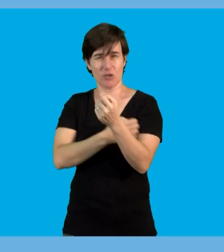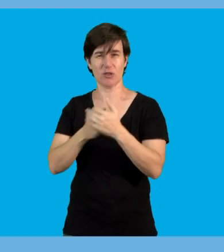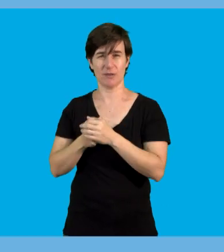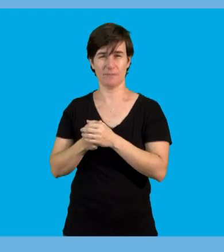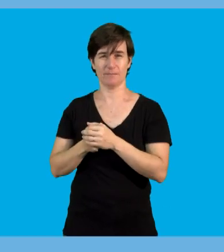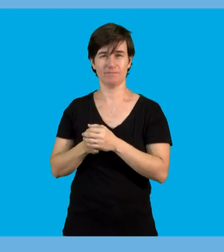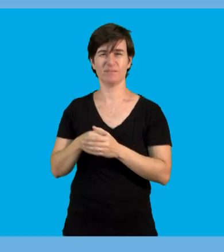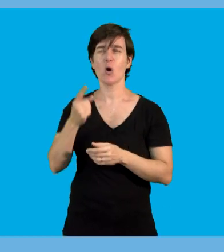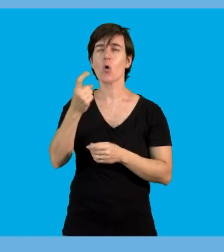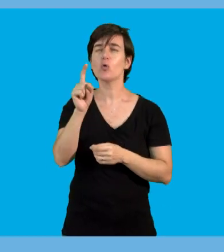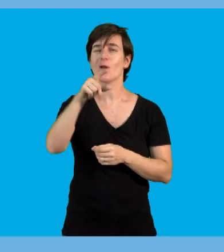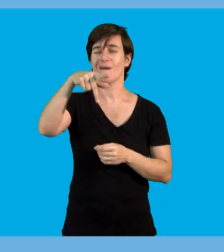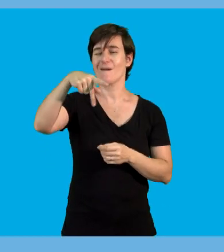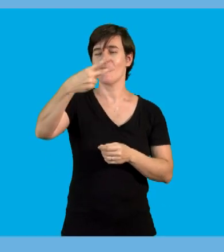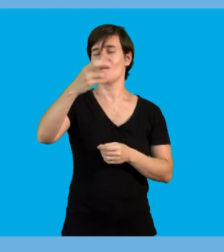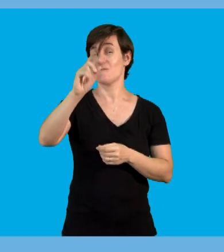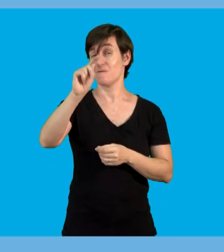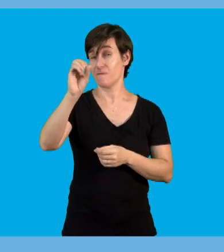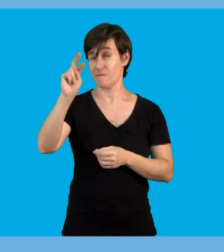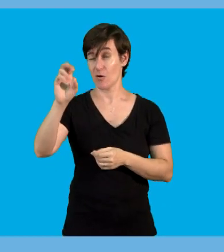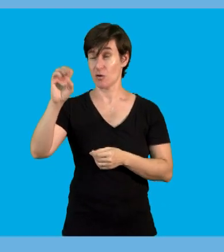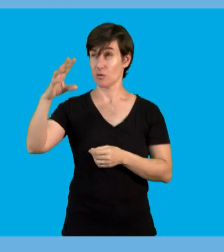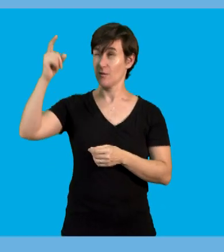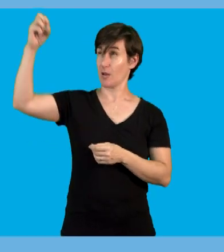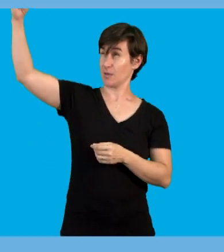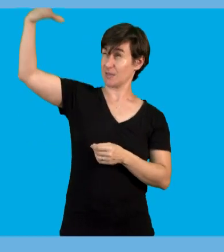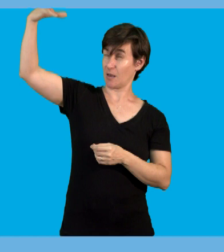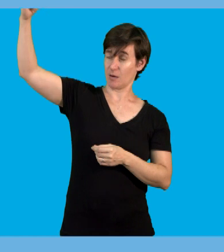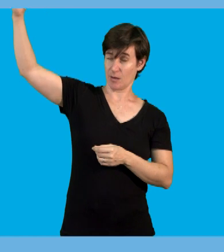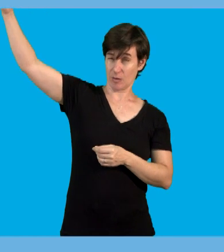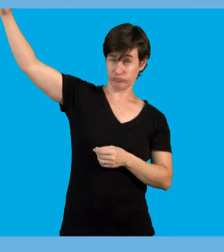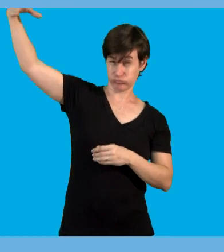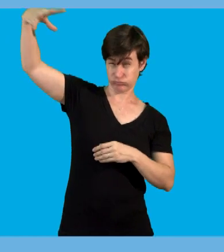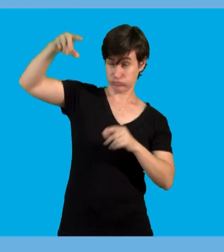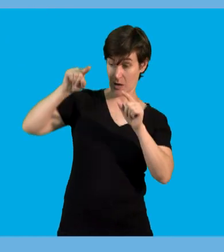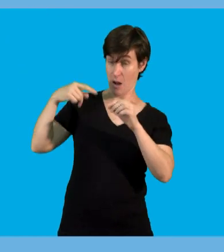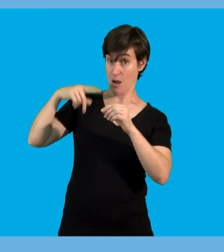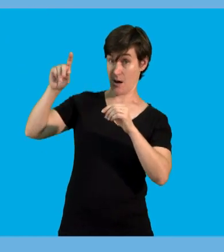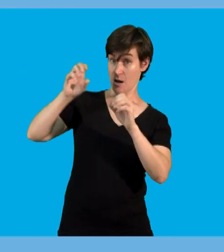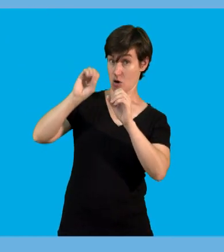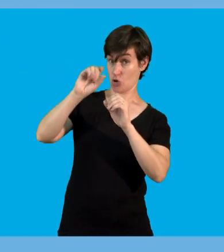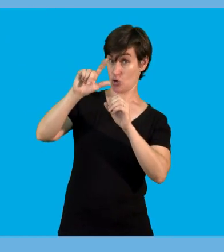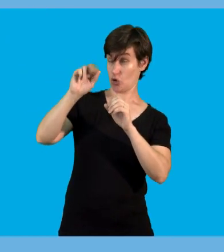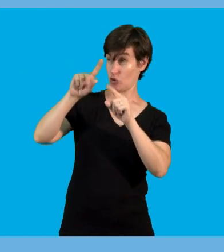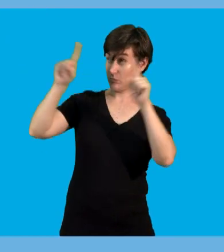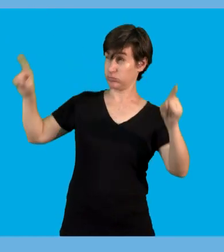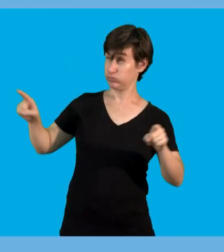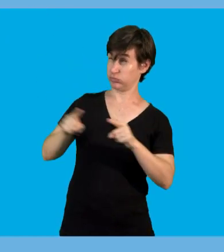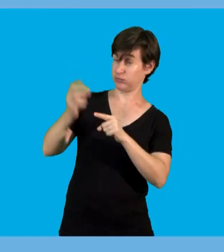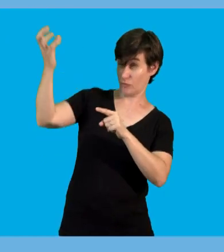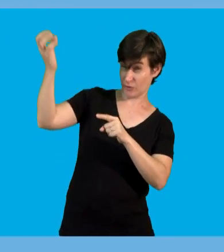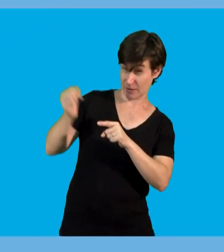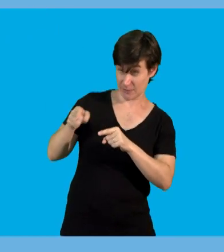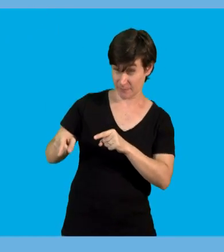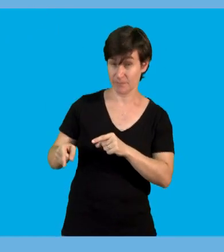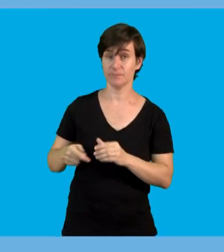and those packages of energy are called photons. And when they hit a solar cell, electrons are released from the atoms in